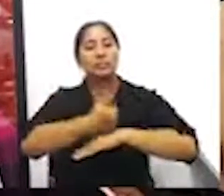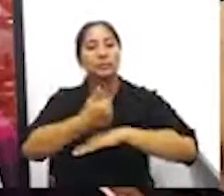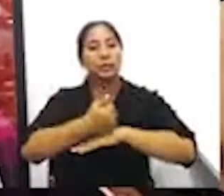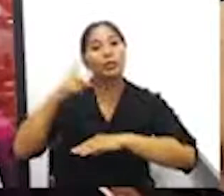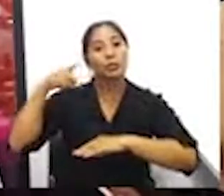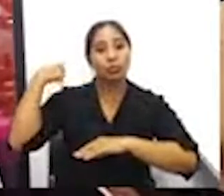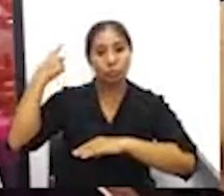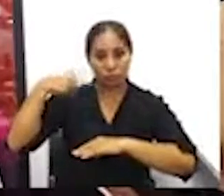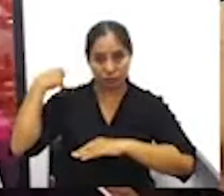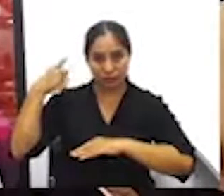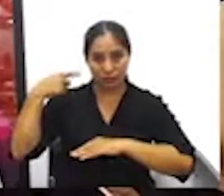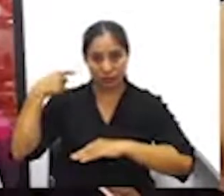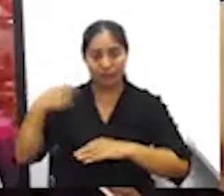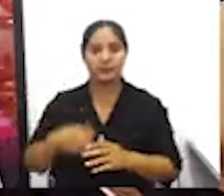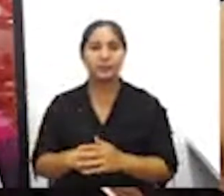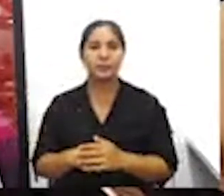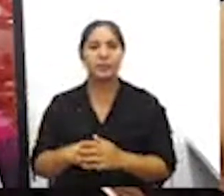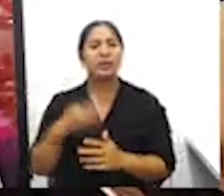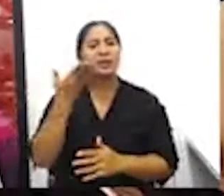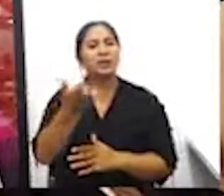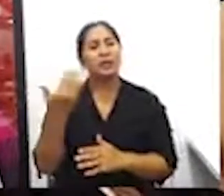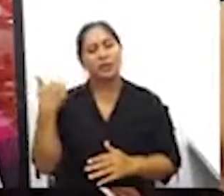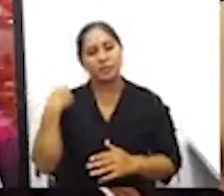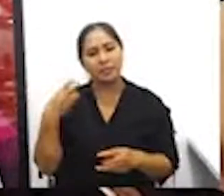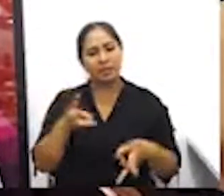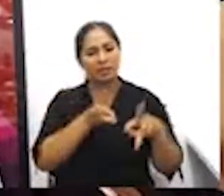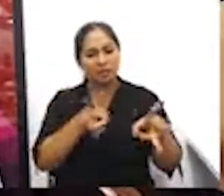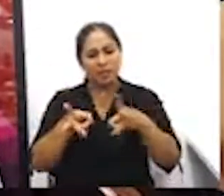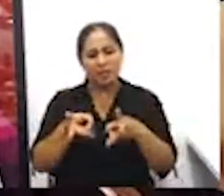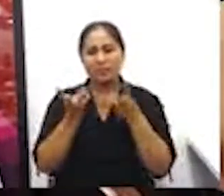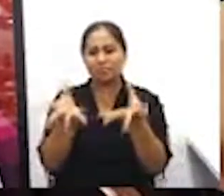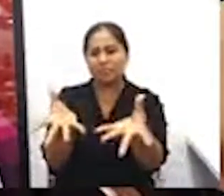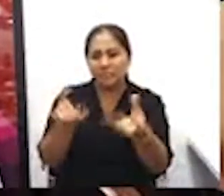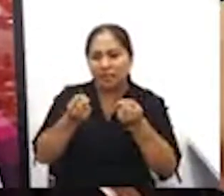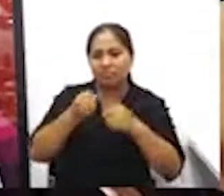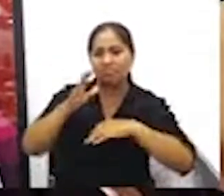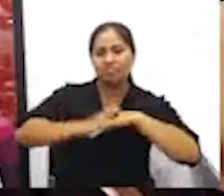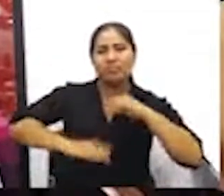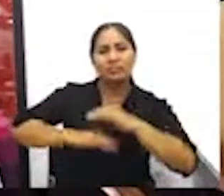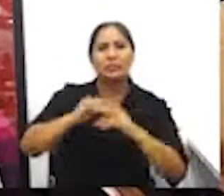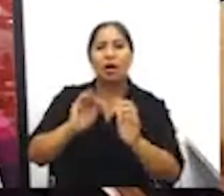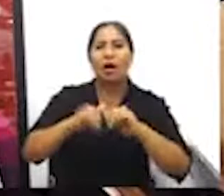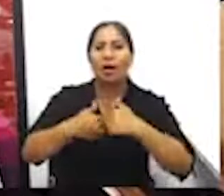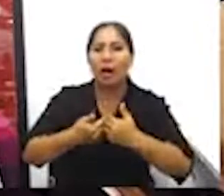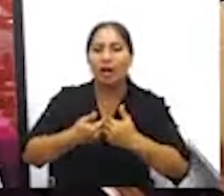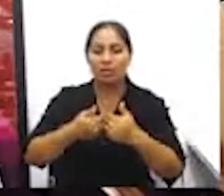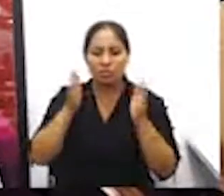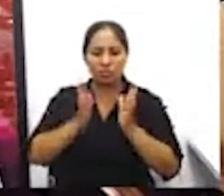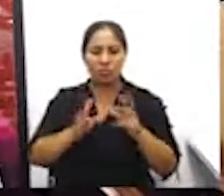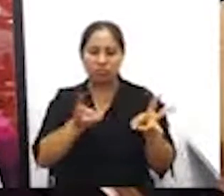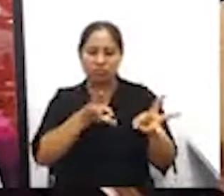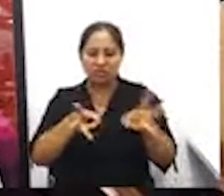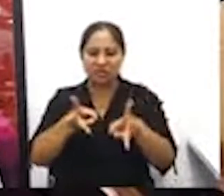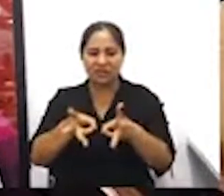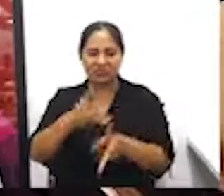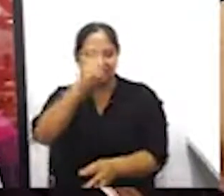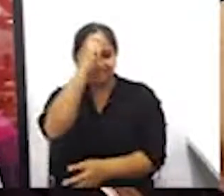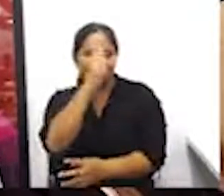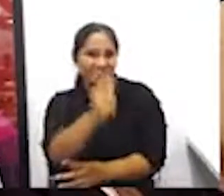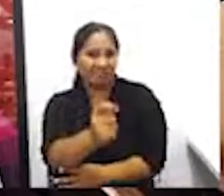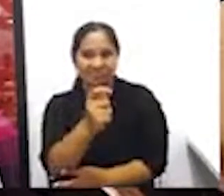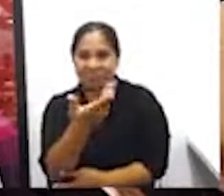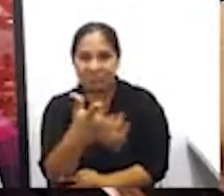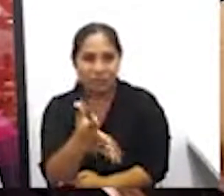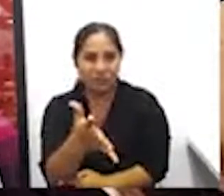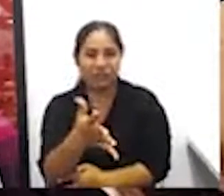respect you as a woman leader? Because personally, I have experienced this kind of situation and I want to hear more, like, how